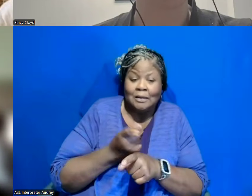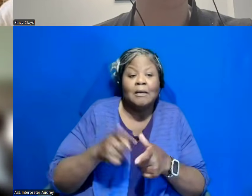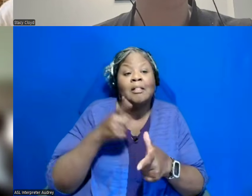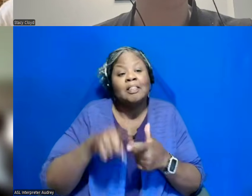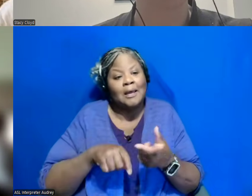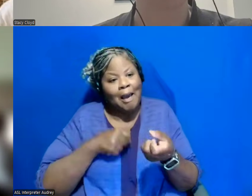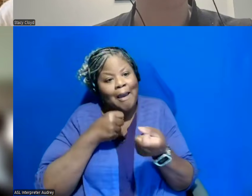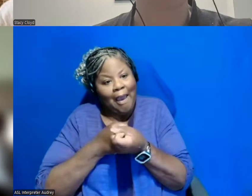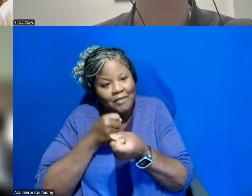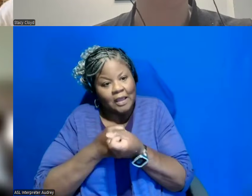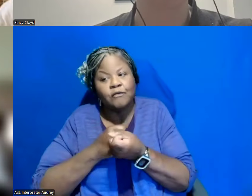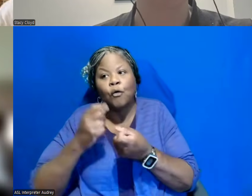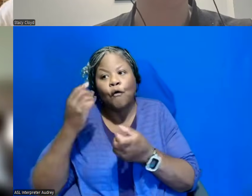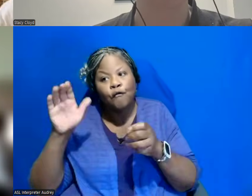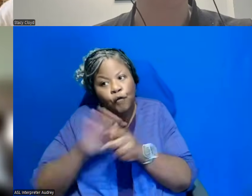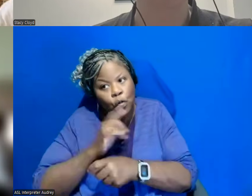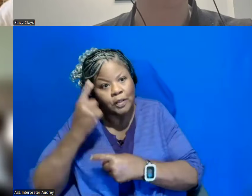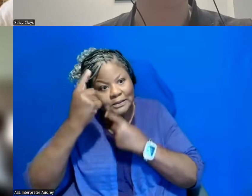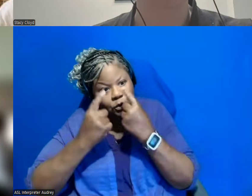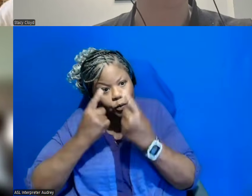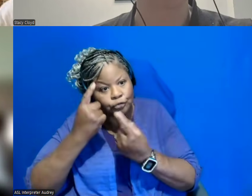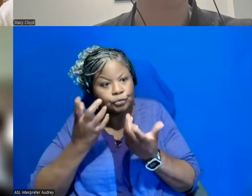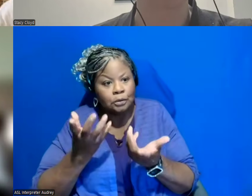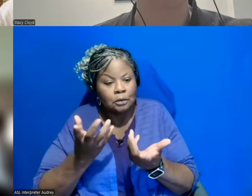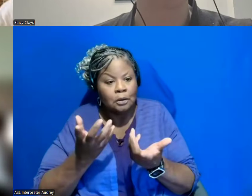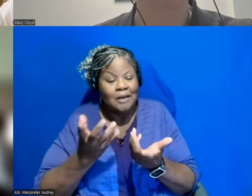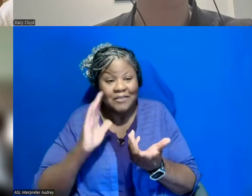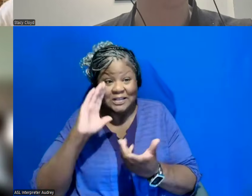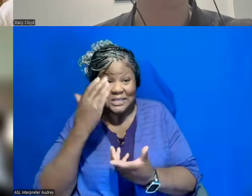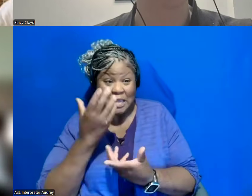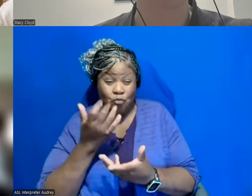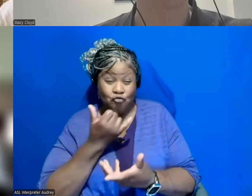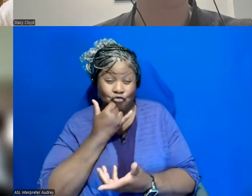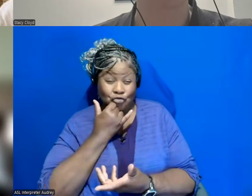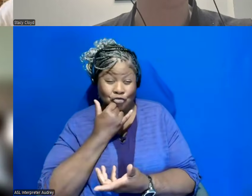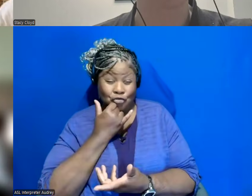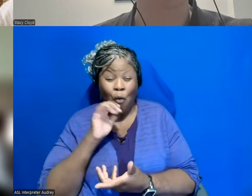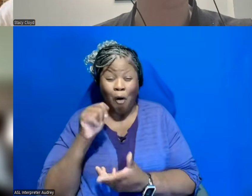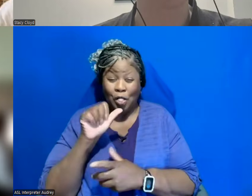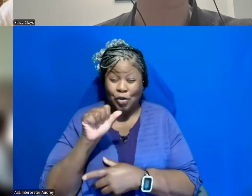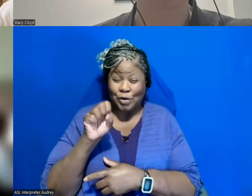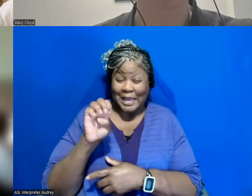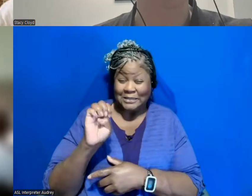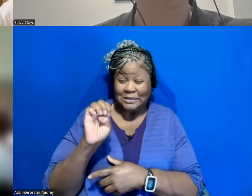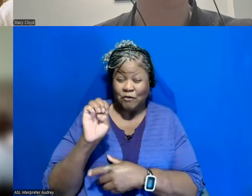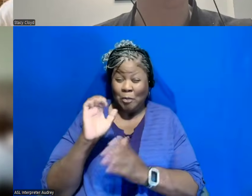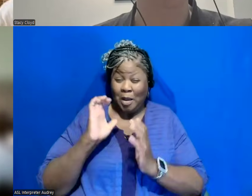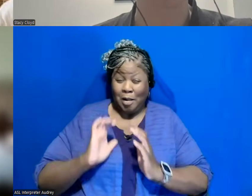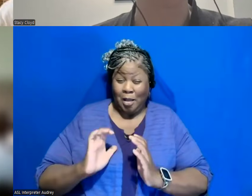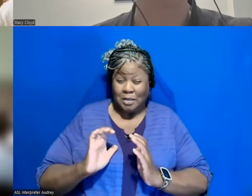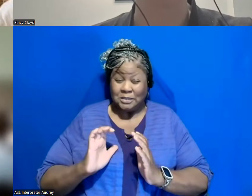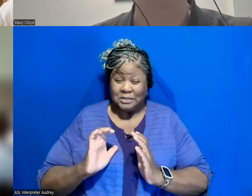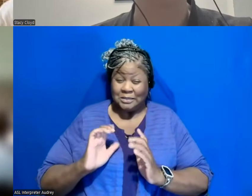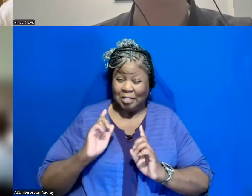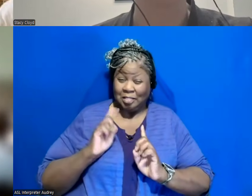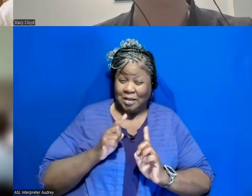for full and fair consideration. There's something that does seem wrong. Look, Baham says this, or I've had other cases for clients where this